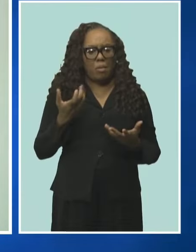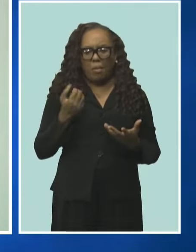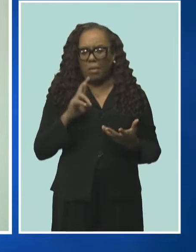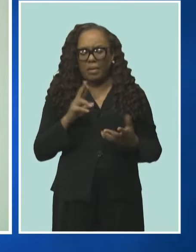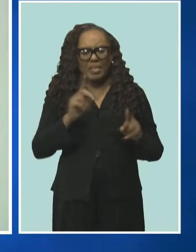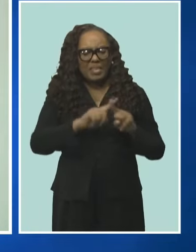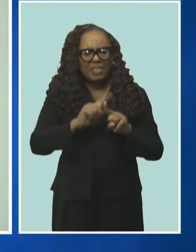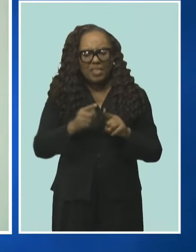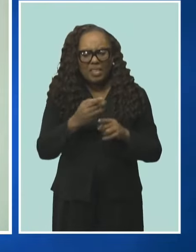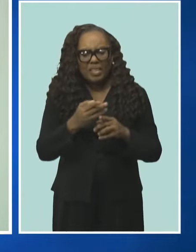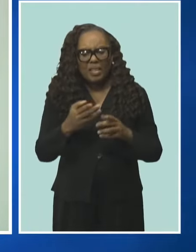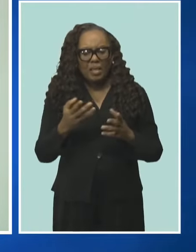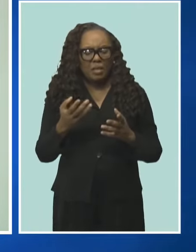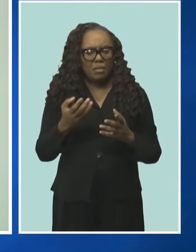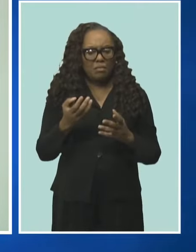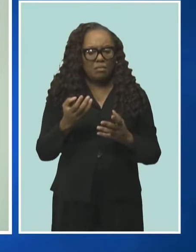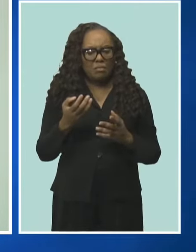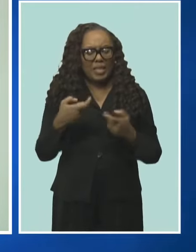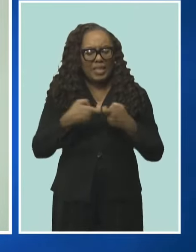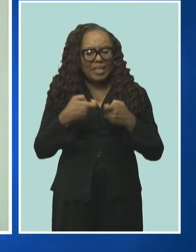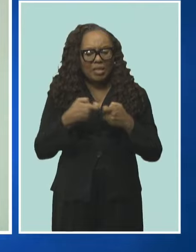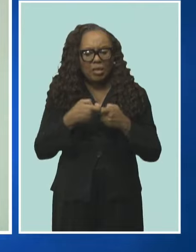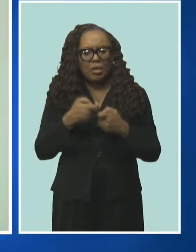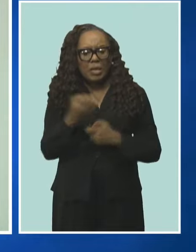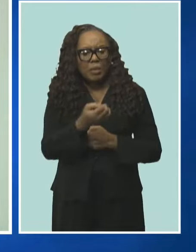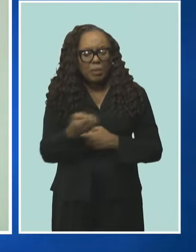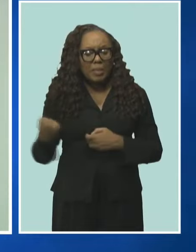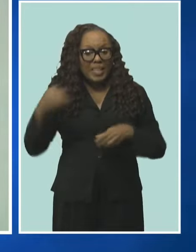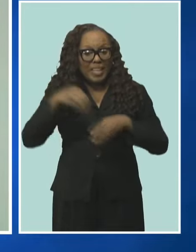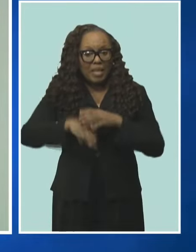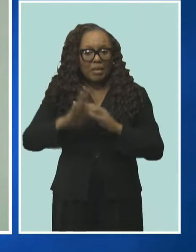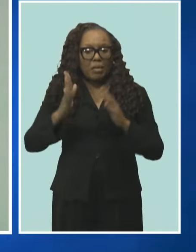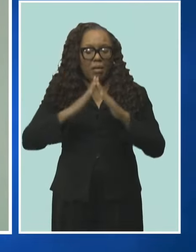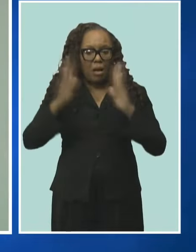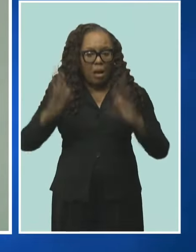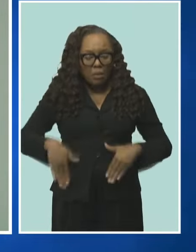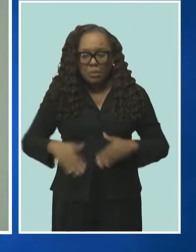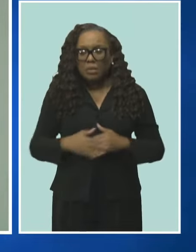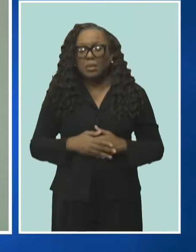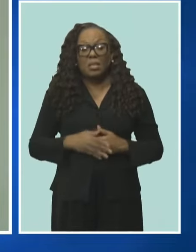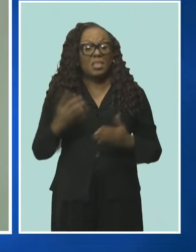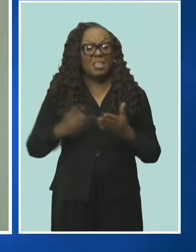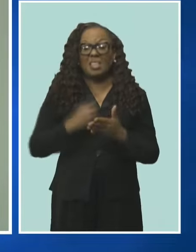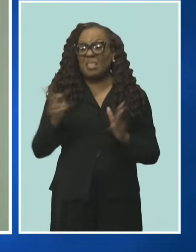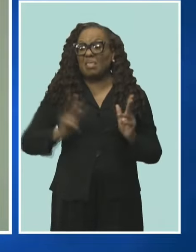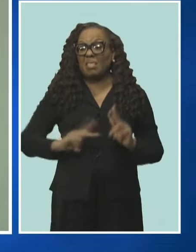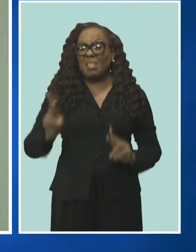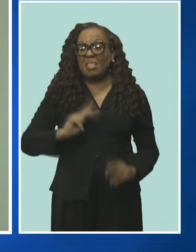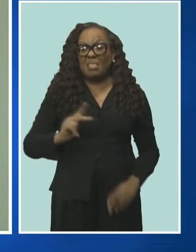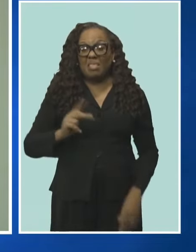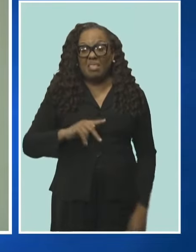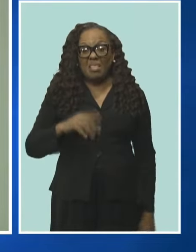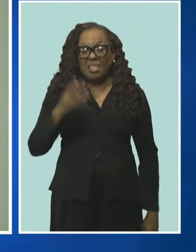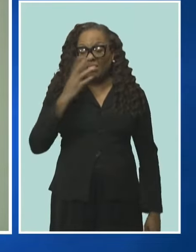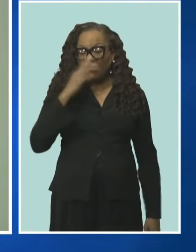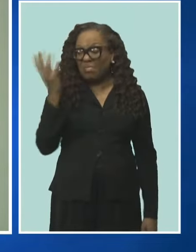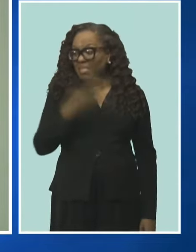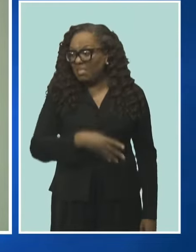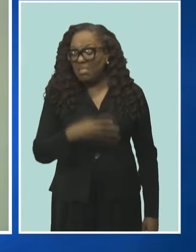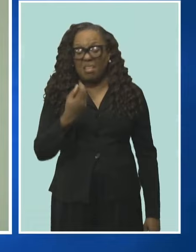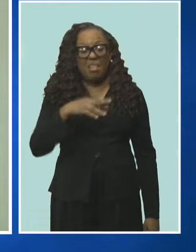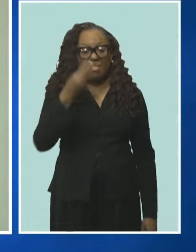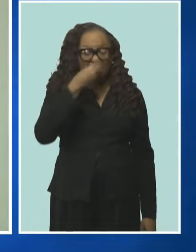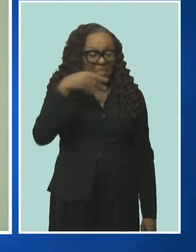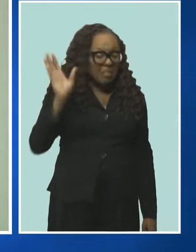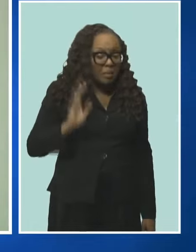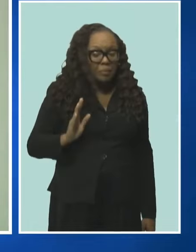and in other cases just ignorance, as people attempt to perform to clean it around the house, and in some